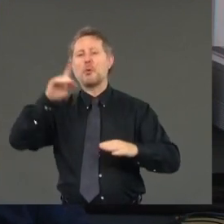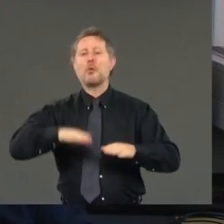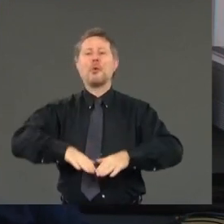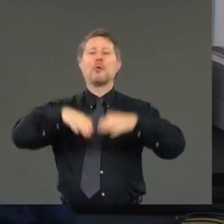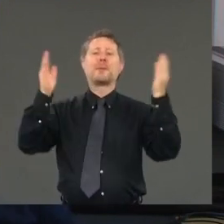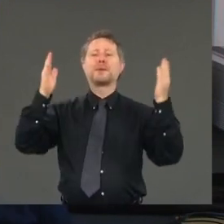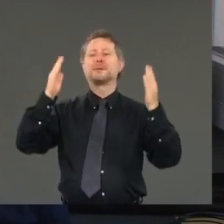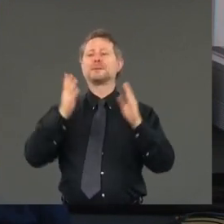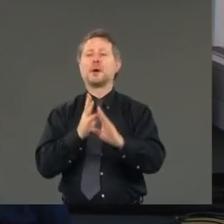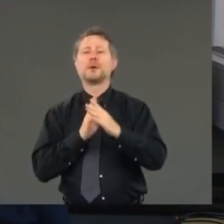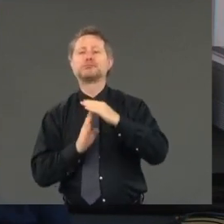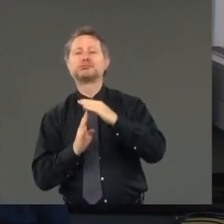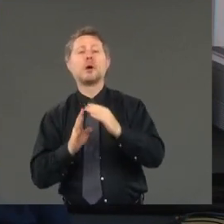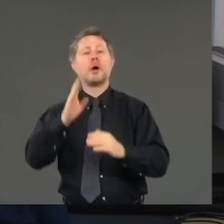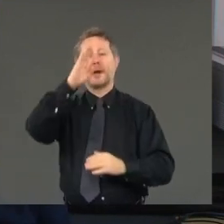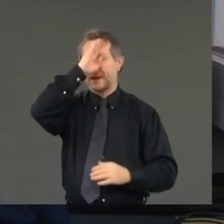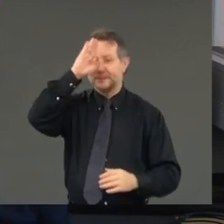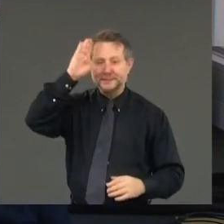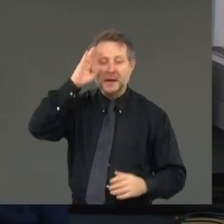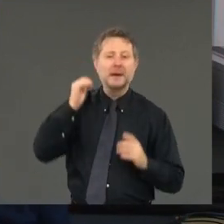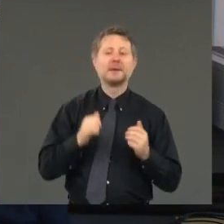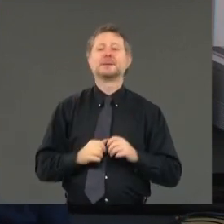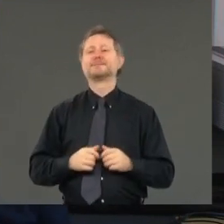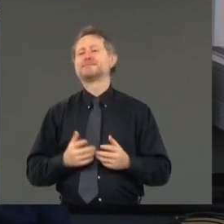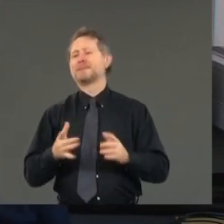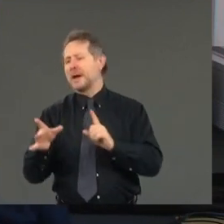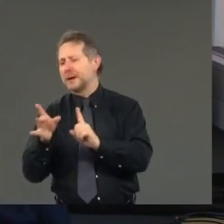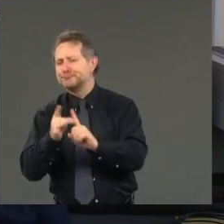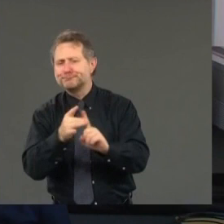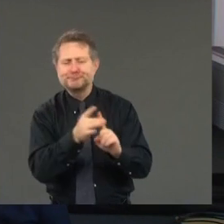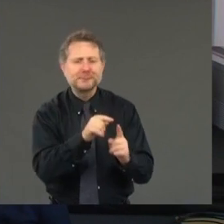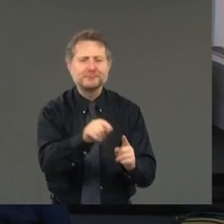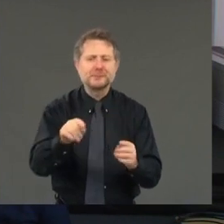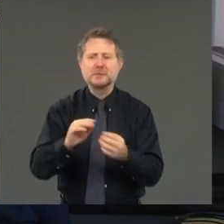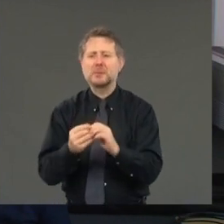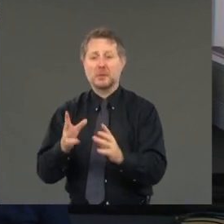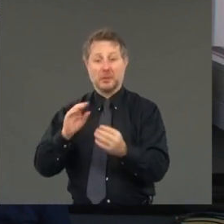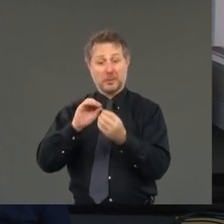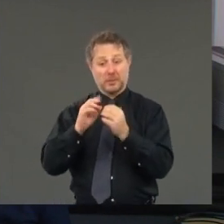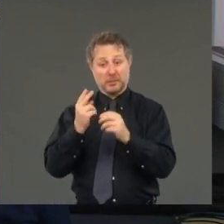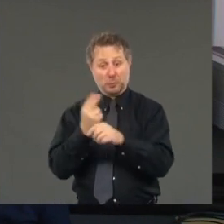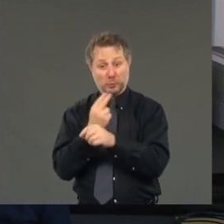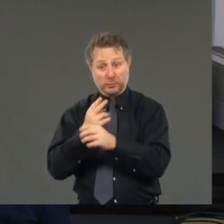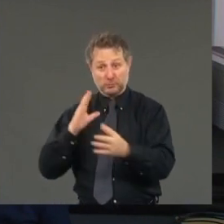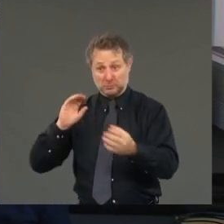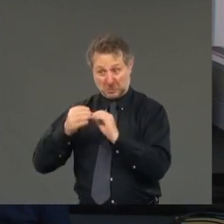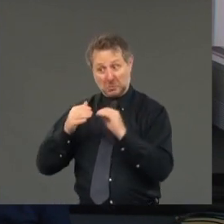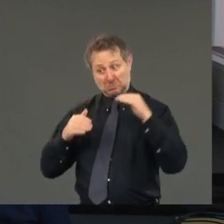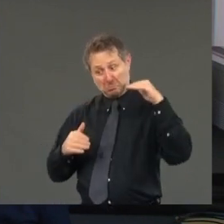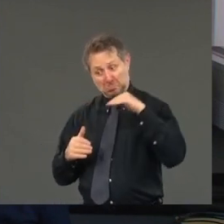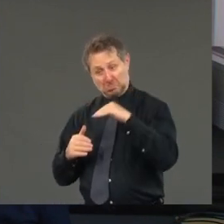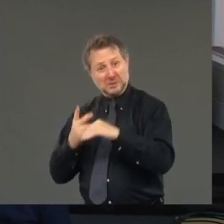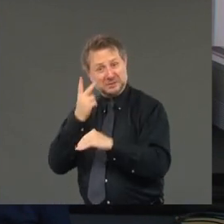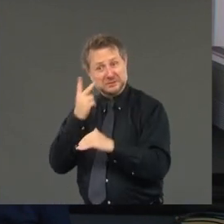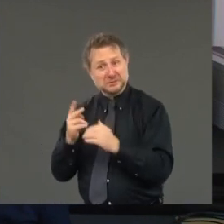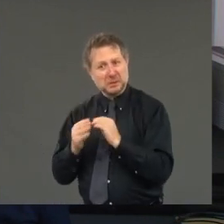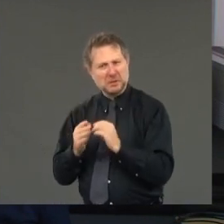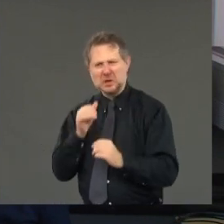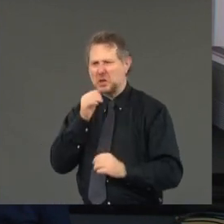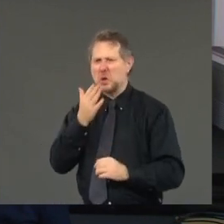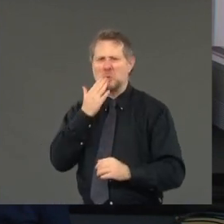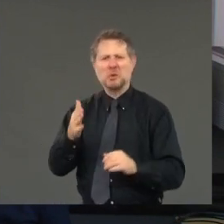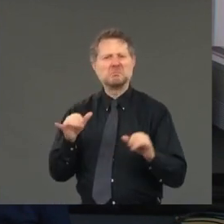admissions, indicating that what they had been using, their downward trajectory, wasn't an effective measure. So my question